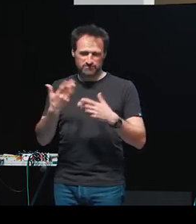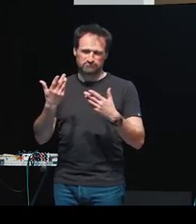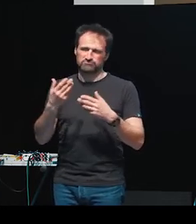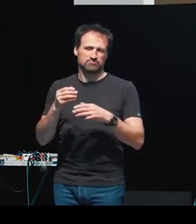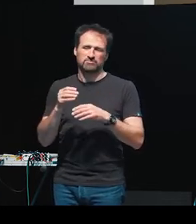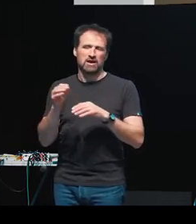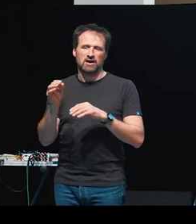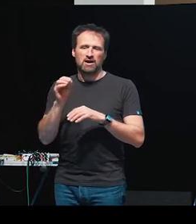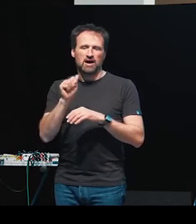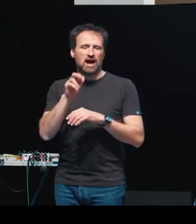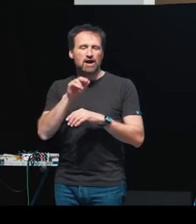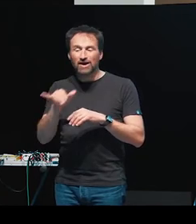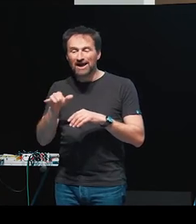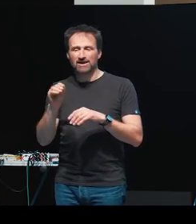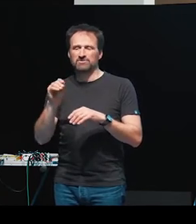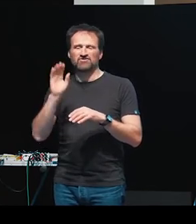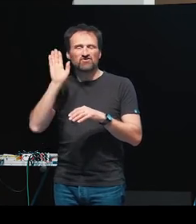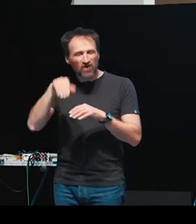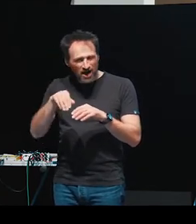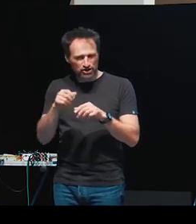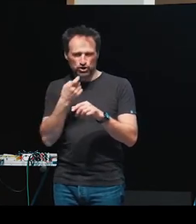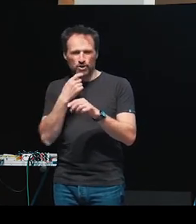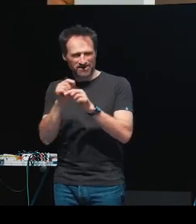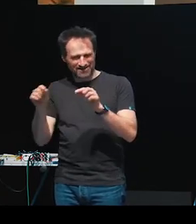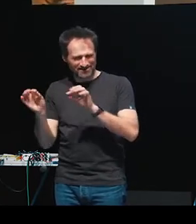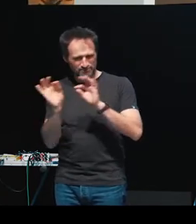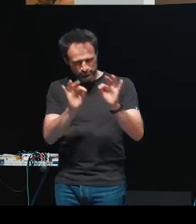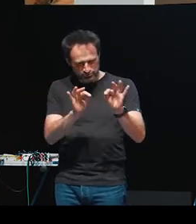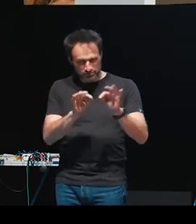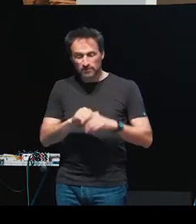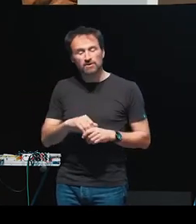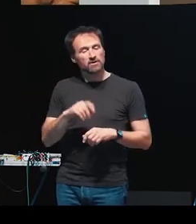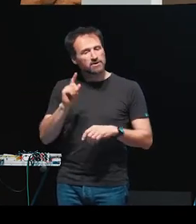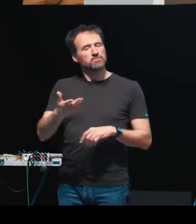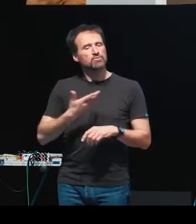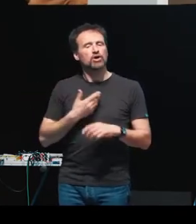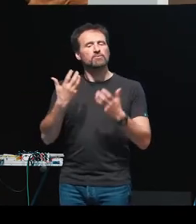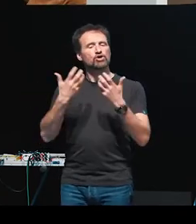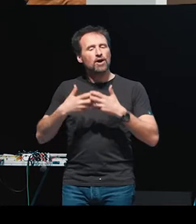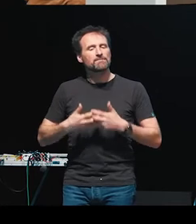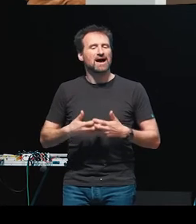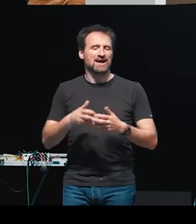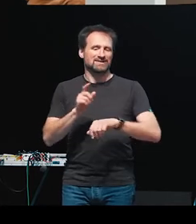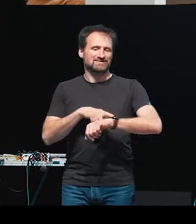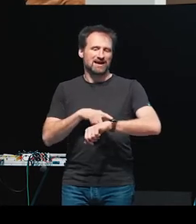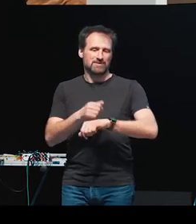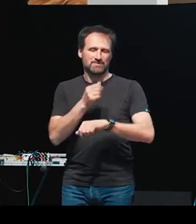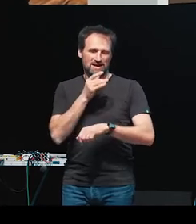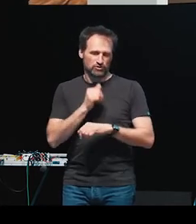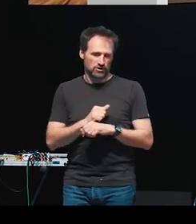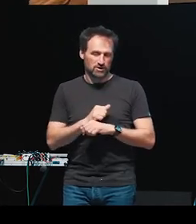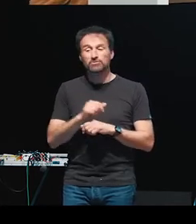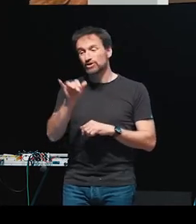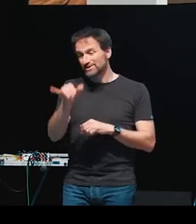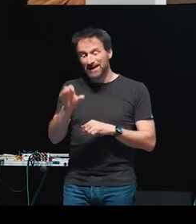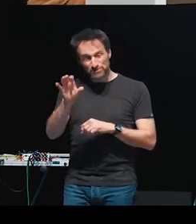with malformed objects, there are going to be compile time errors. So TypeScript's going to know that, and